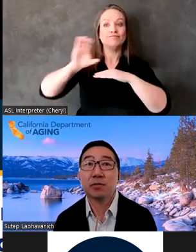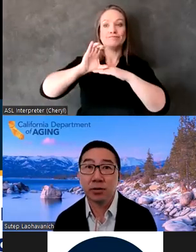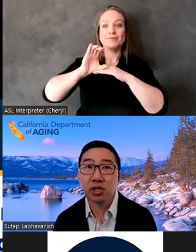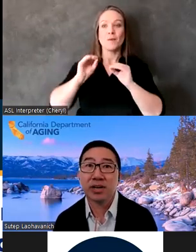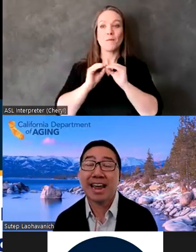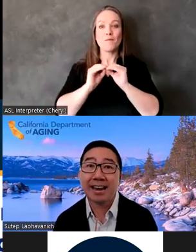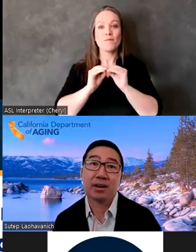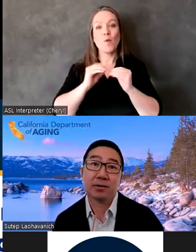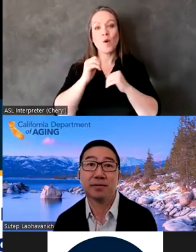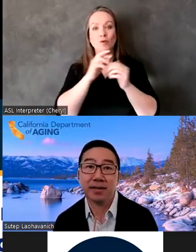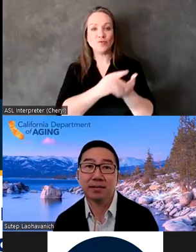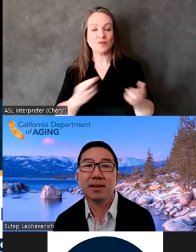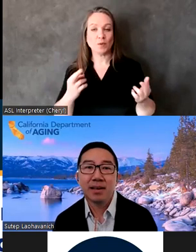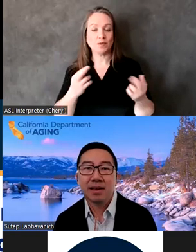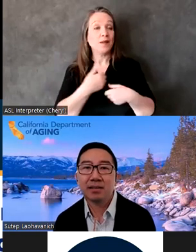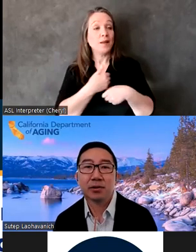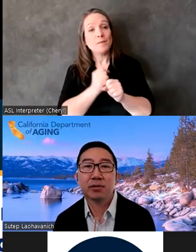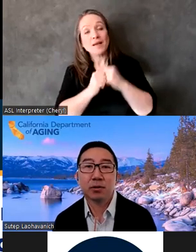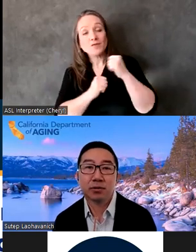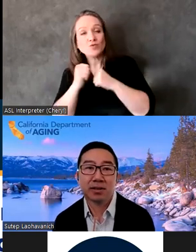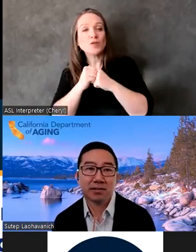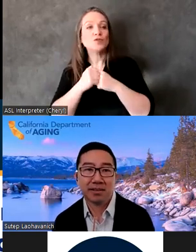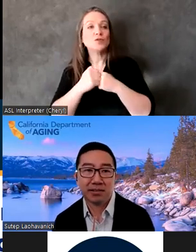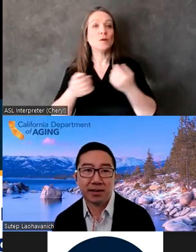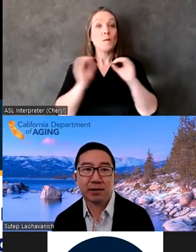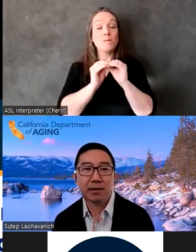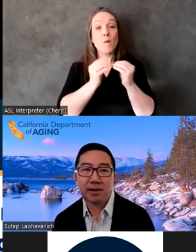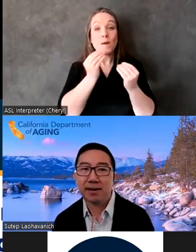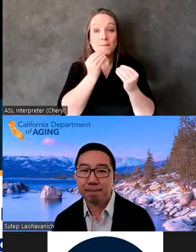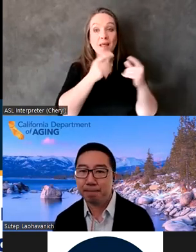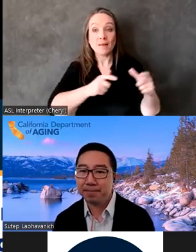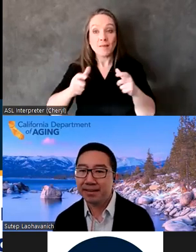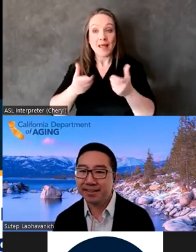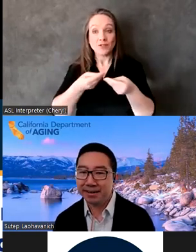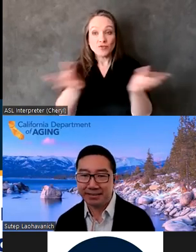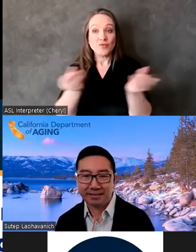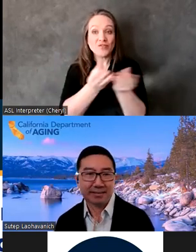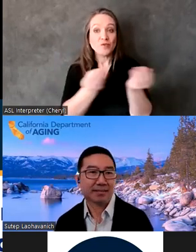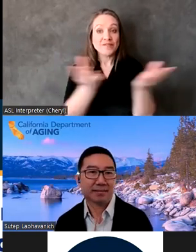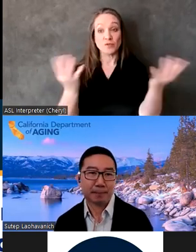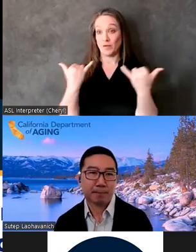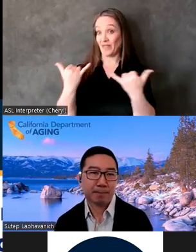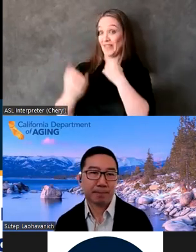the infrastructure and increase meals served to older adults this year. Next slide, please.